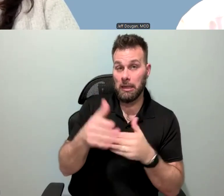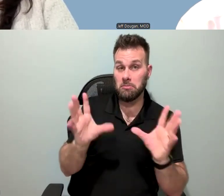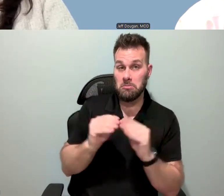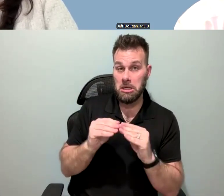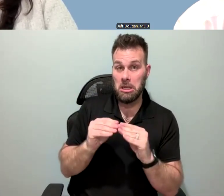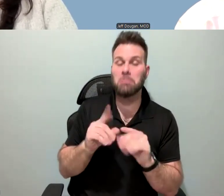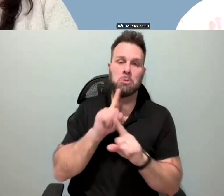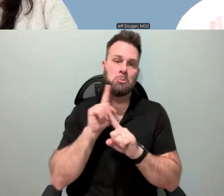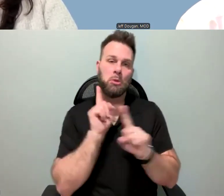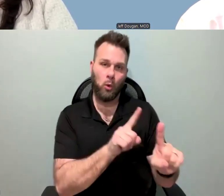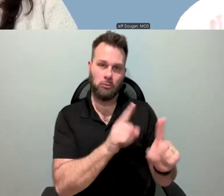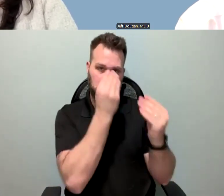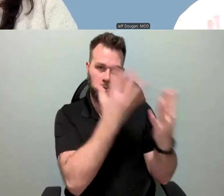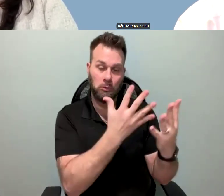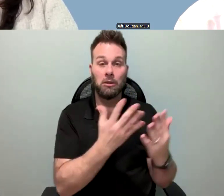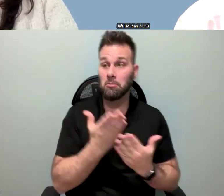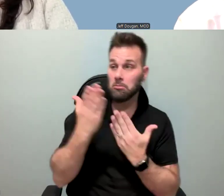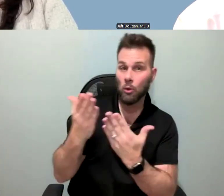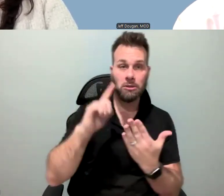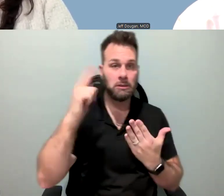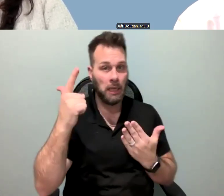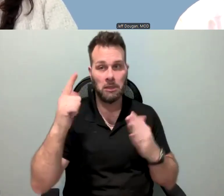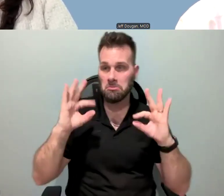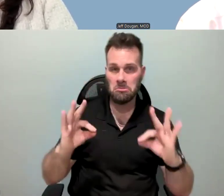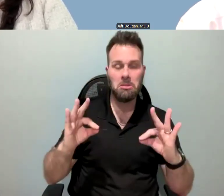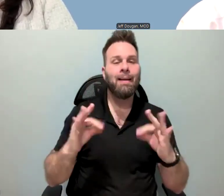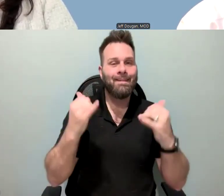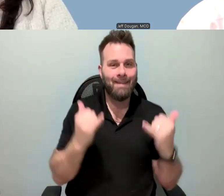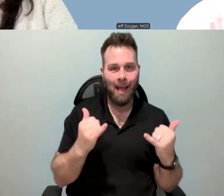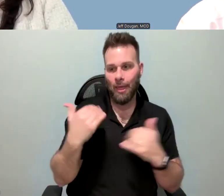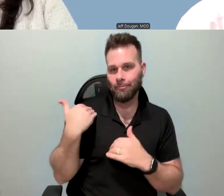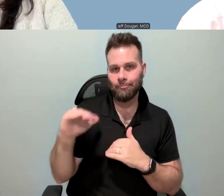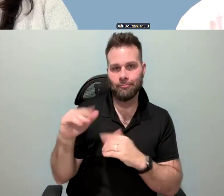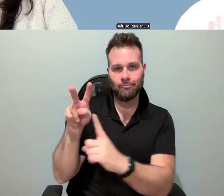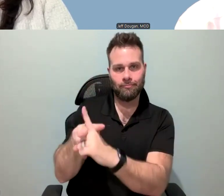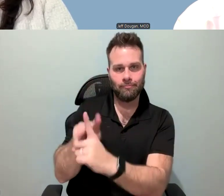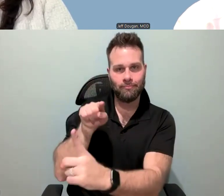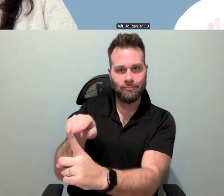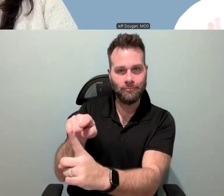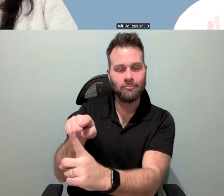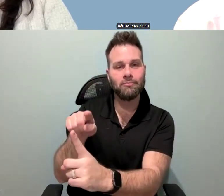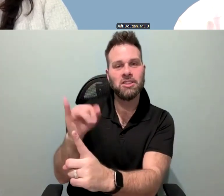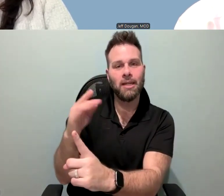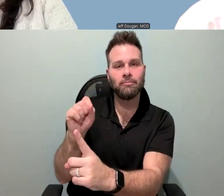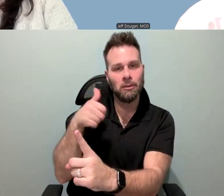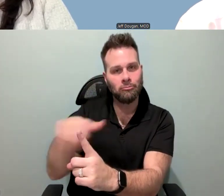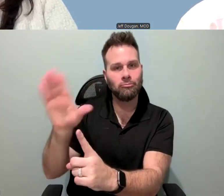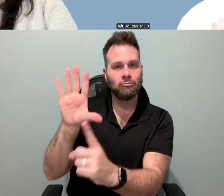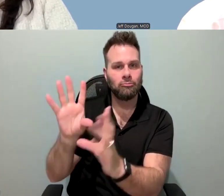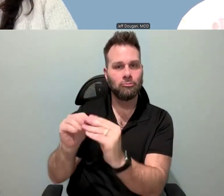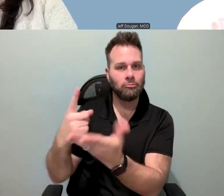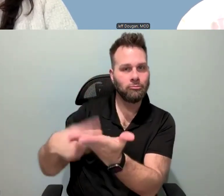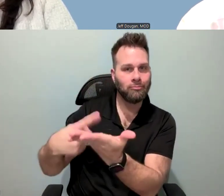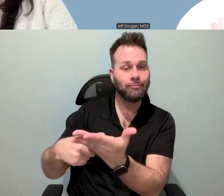motion's made, seconded, and then that person now has the directive or the assignment to go discuss. It shouldn't be something ad